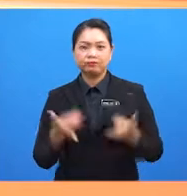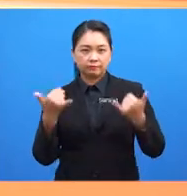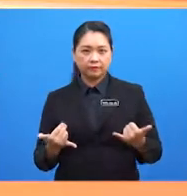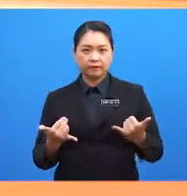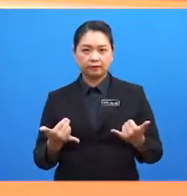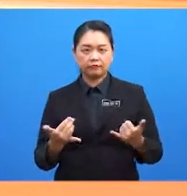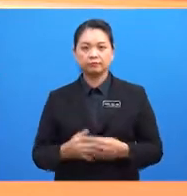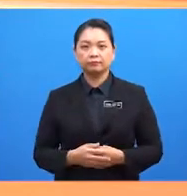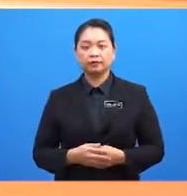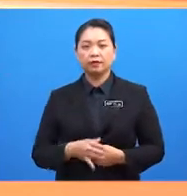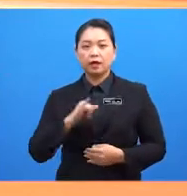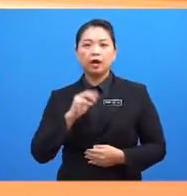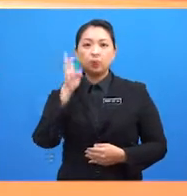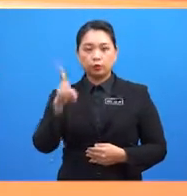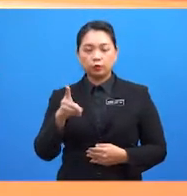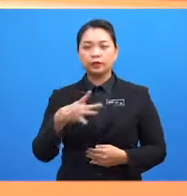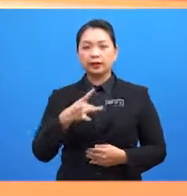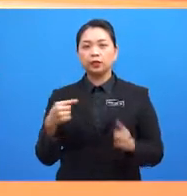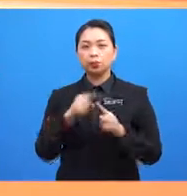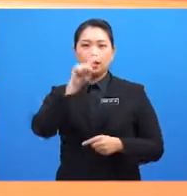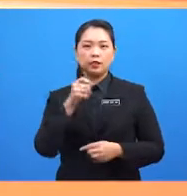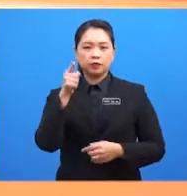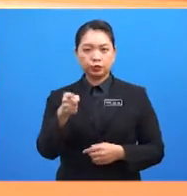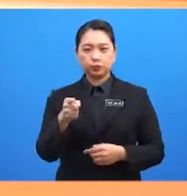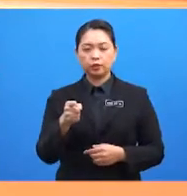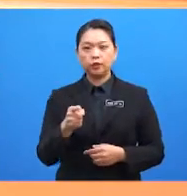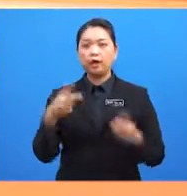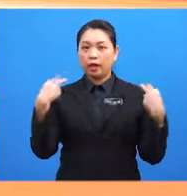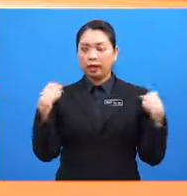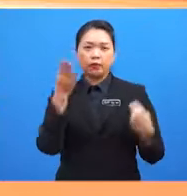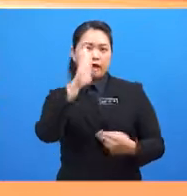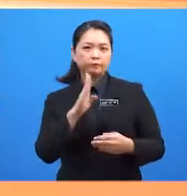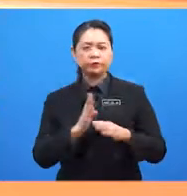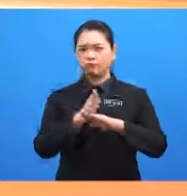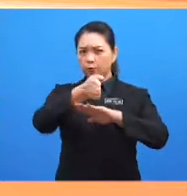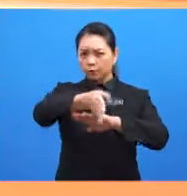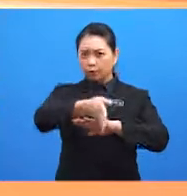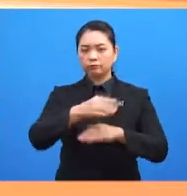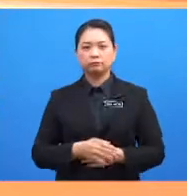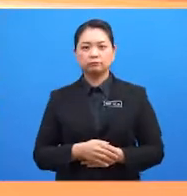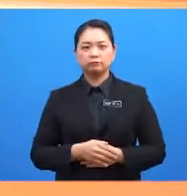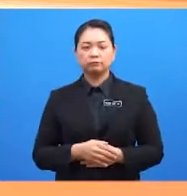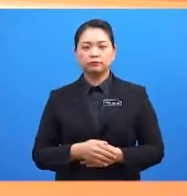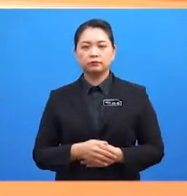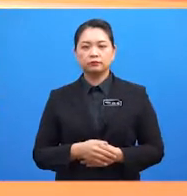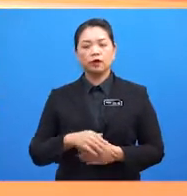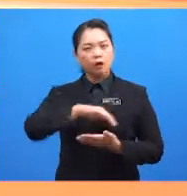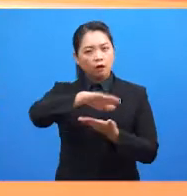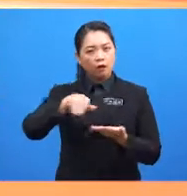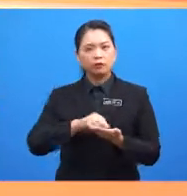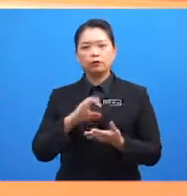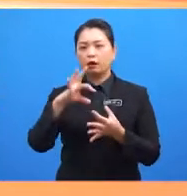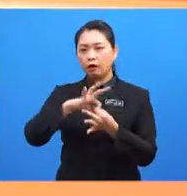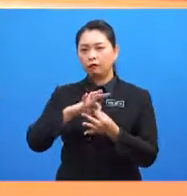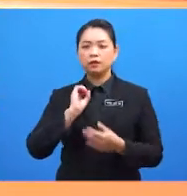Now, I would like to ask you, have you ever been abroad? I know not all of us have